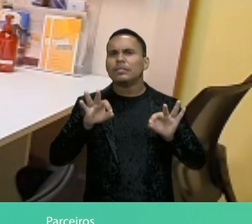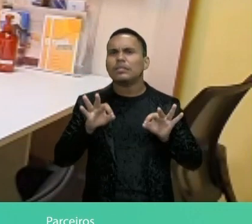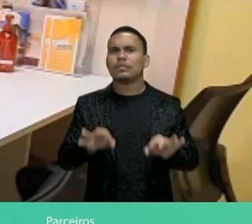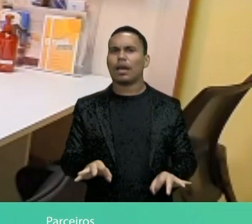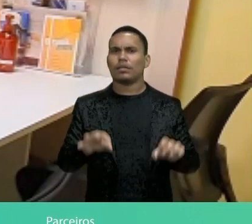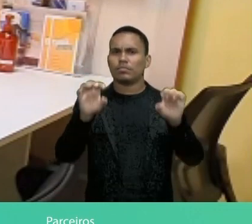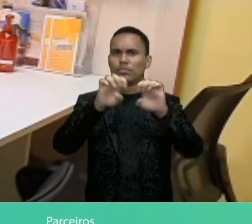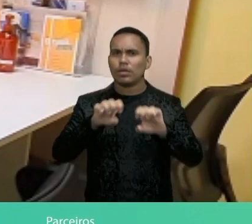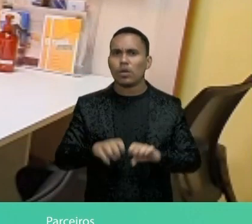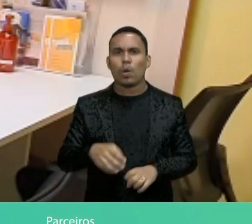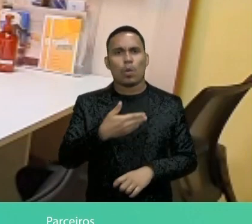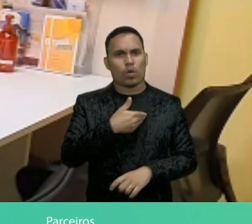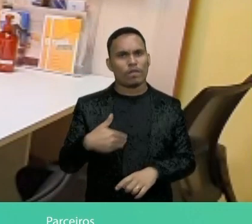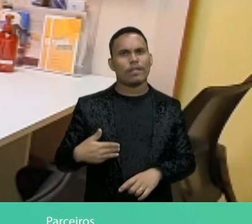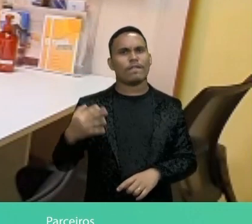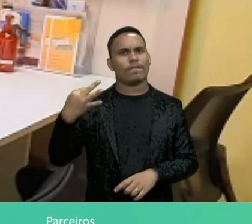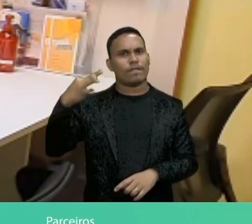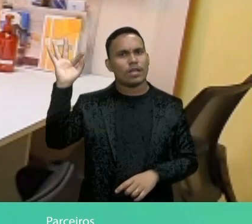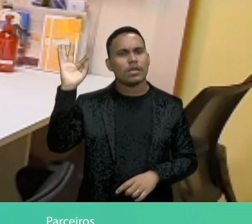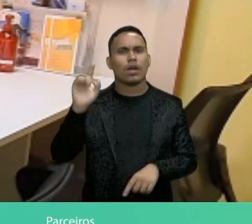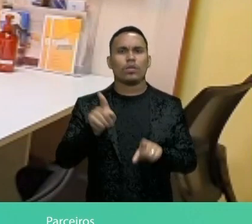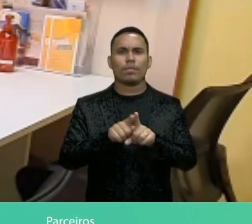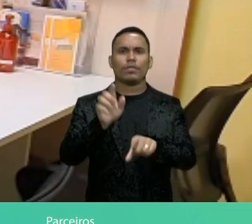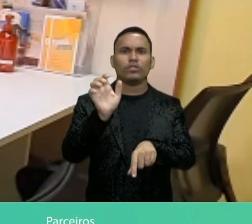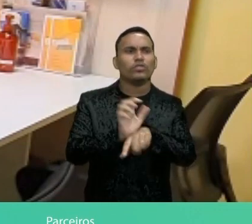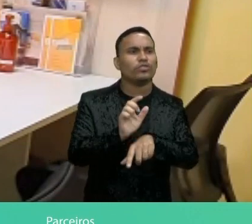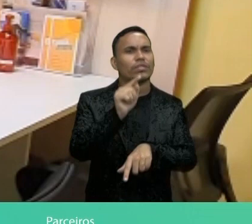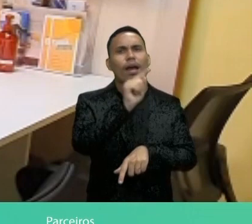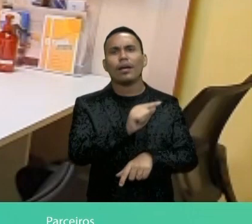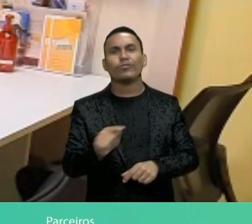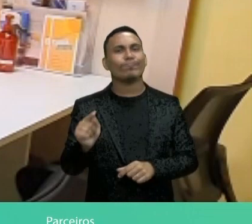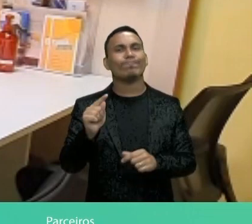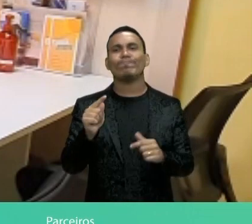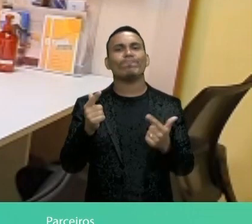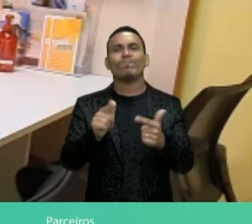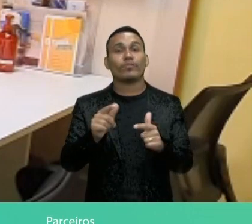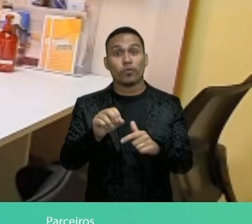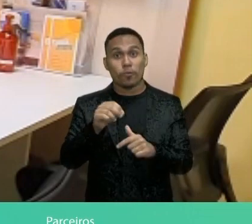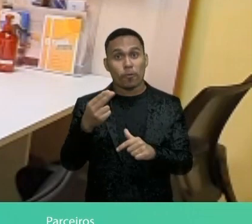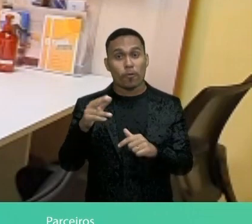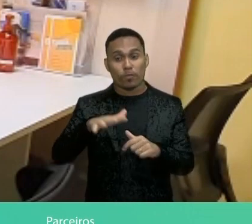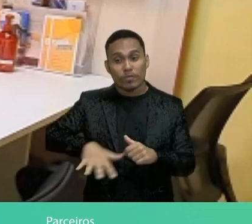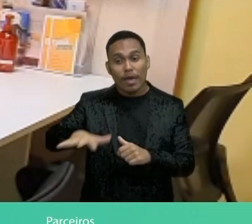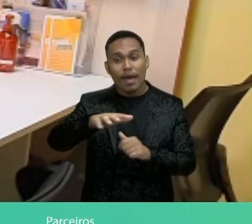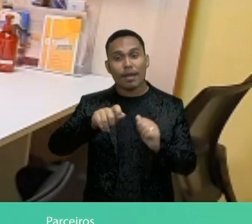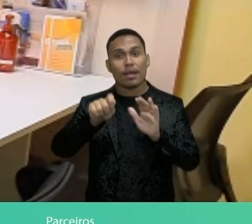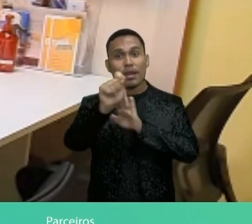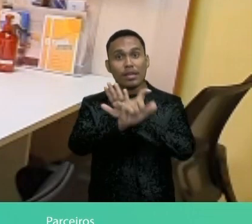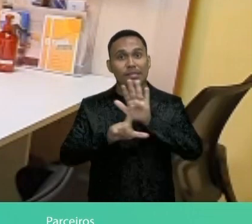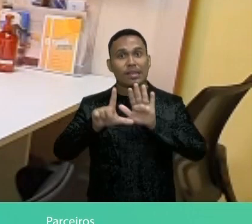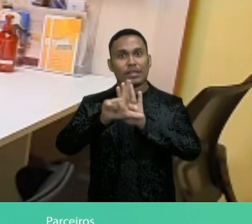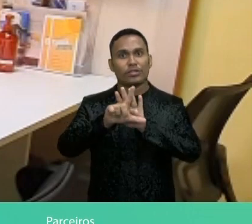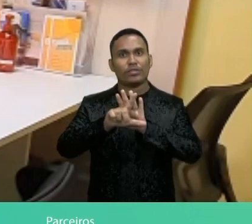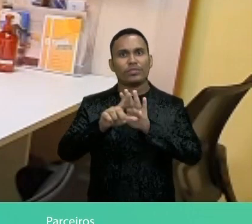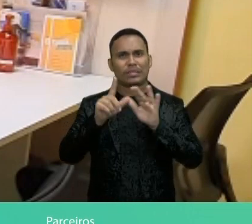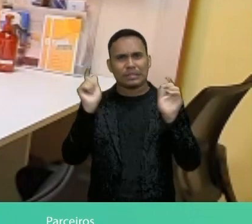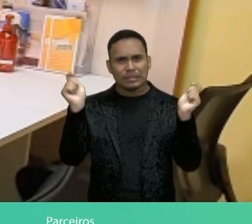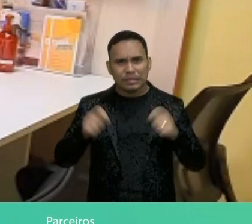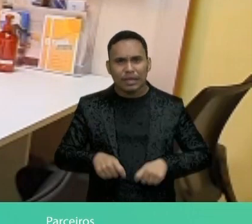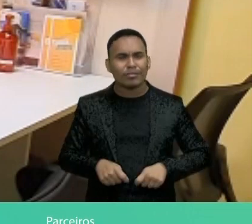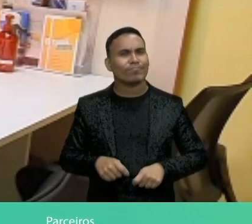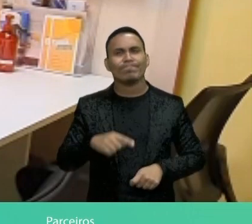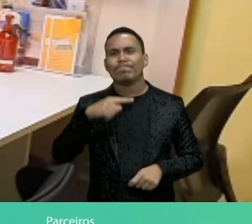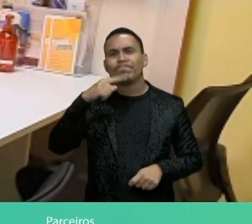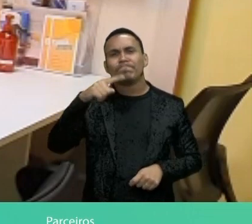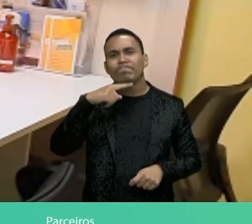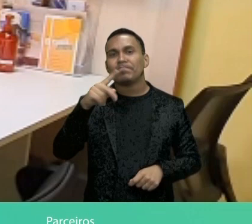nothing structural. Por parte dos estados ou mesmo do poder legislativo para a criação de um mercado consumidor de